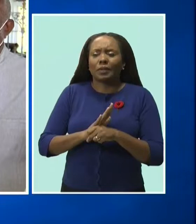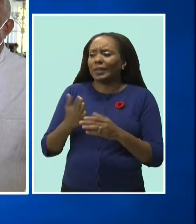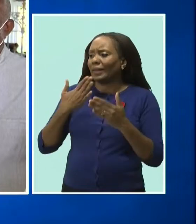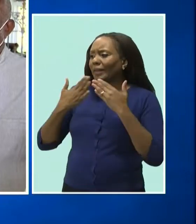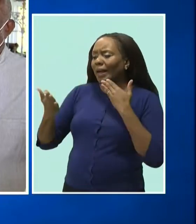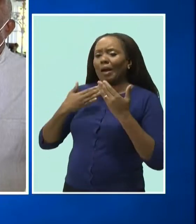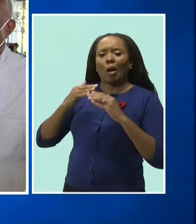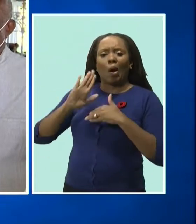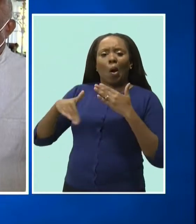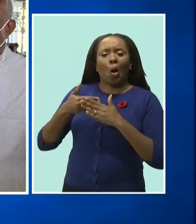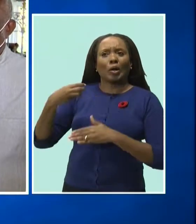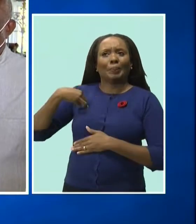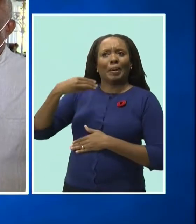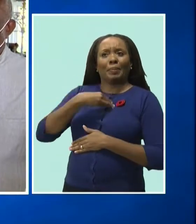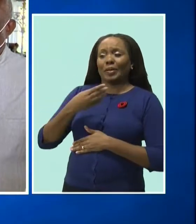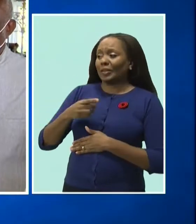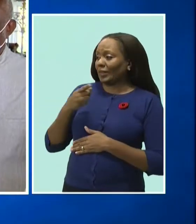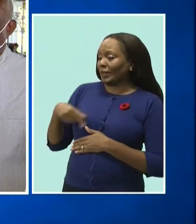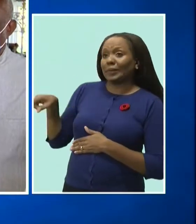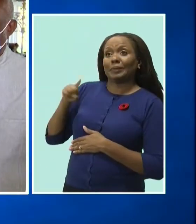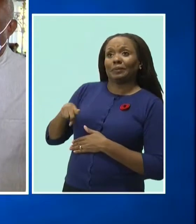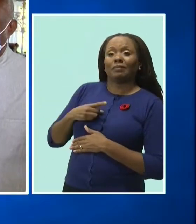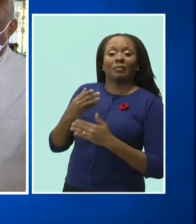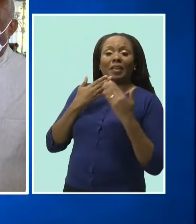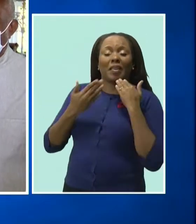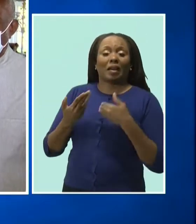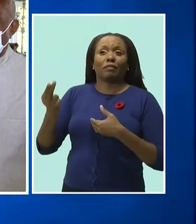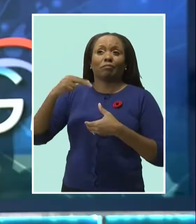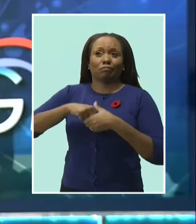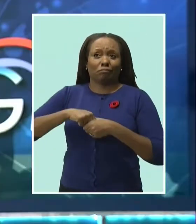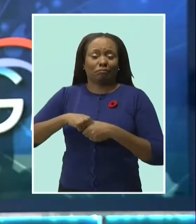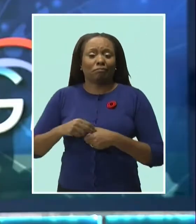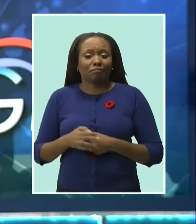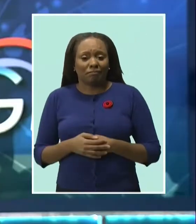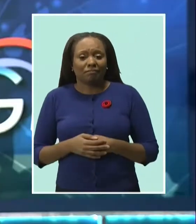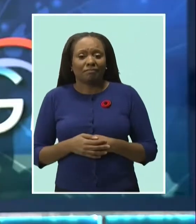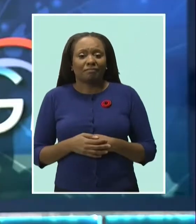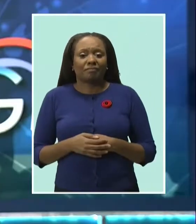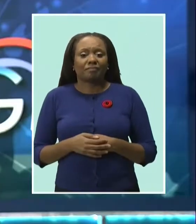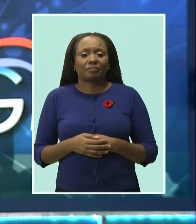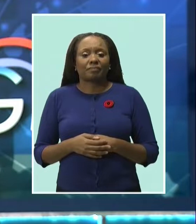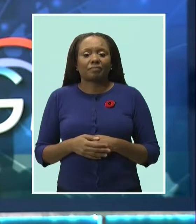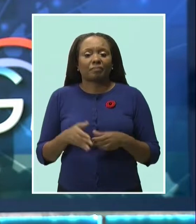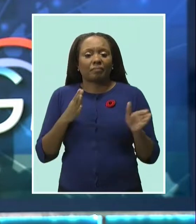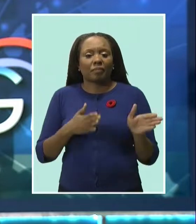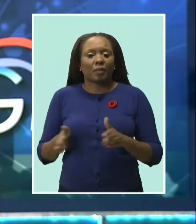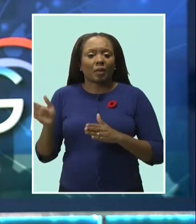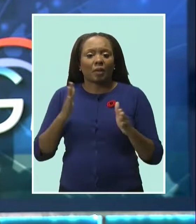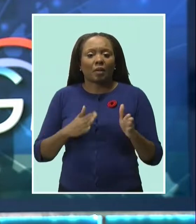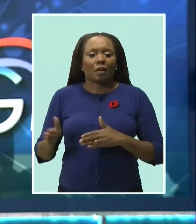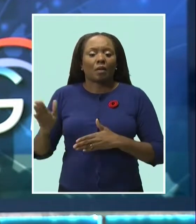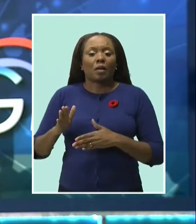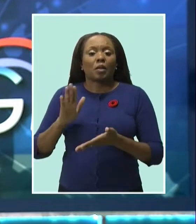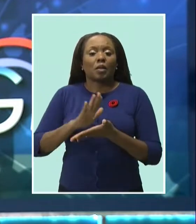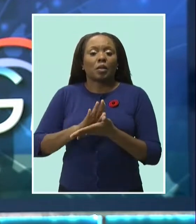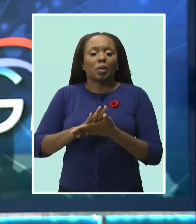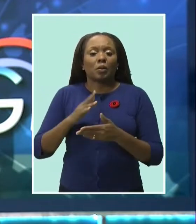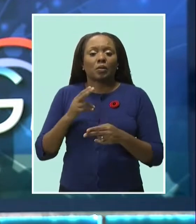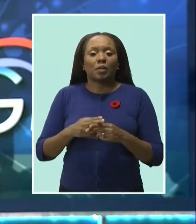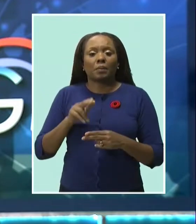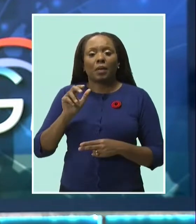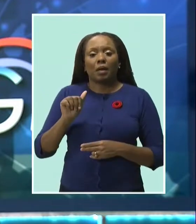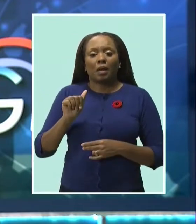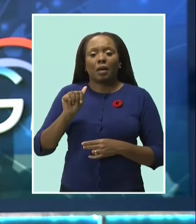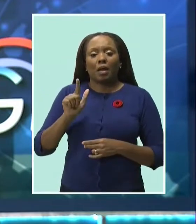of who participated in getting this here done. Thank you very much. Work to prepare the Alma Parish School in Speightstown, St. Peter